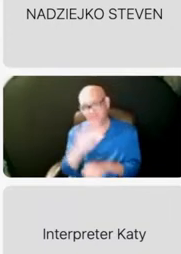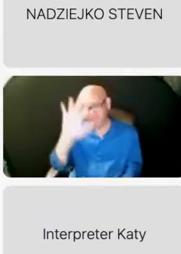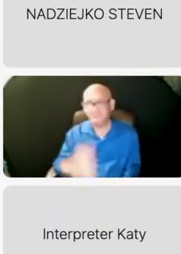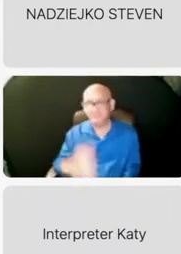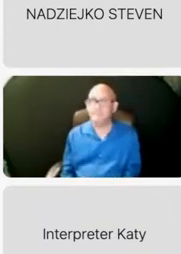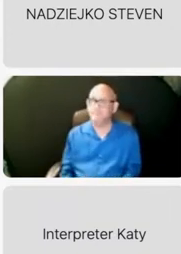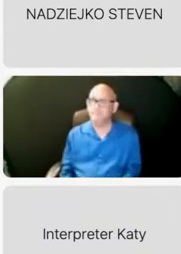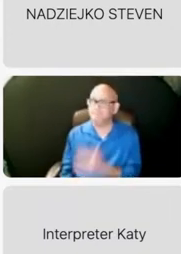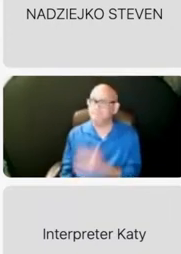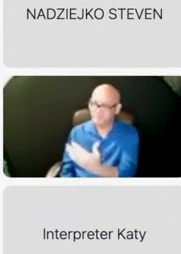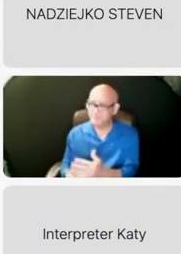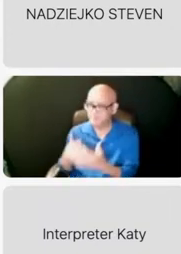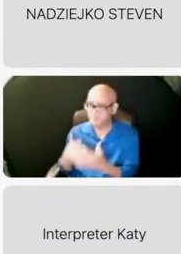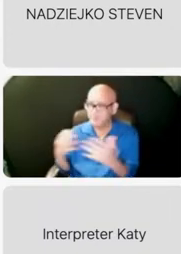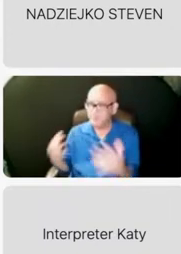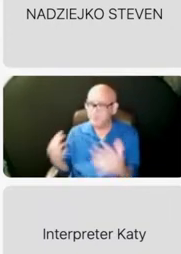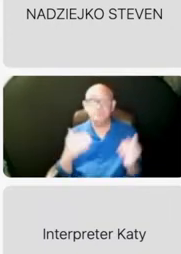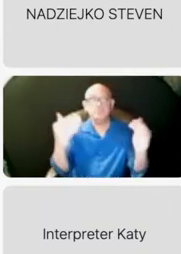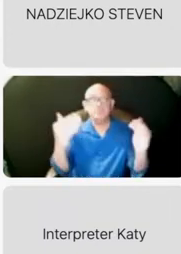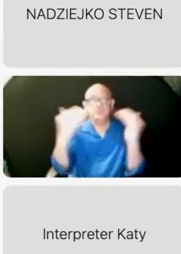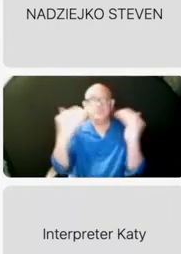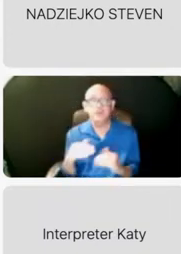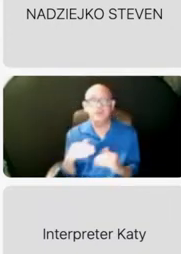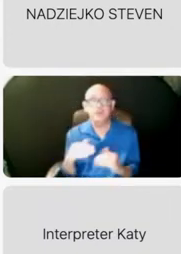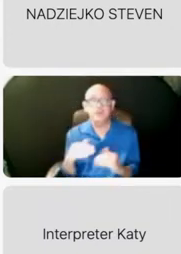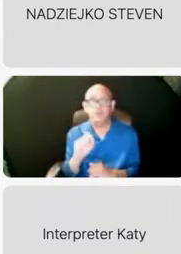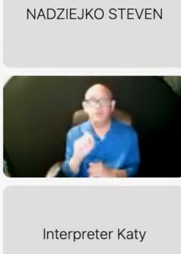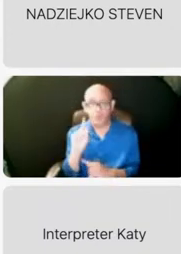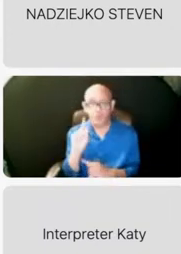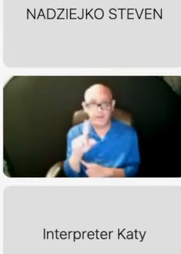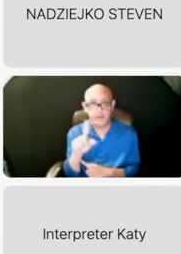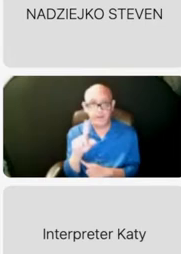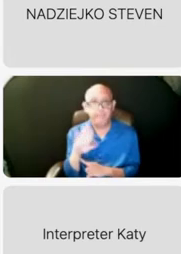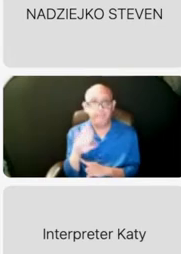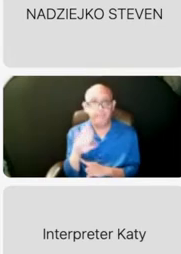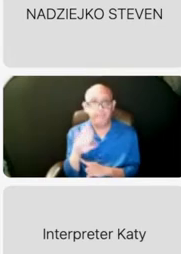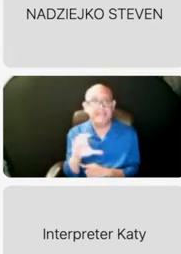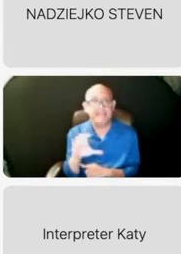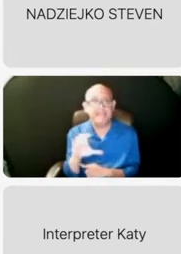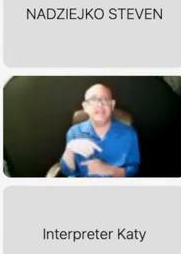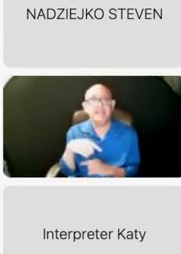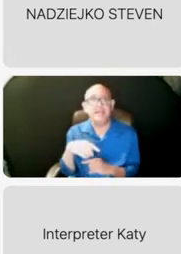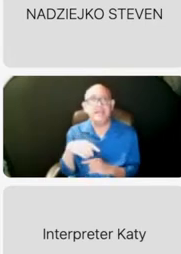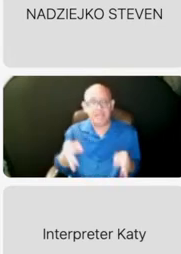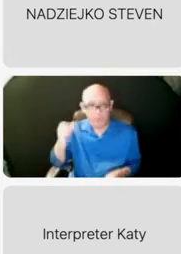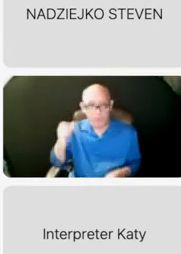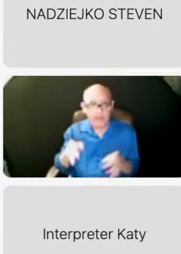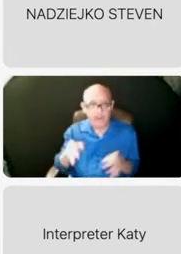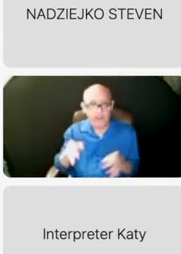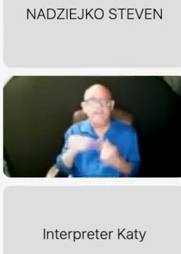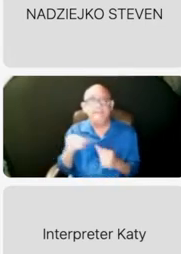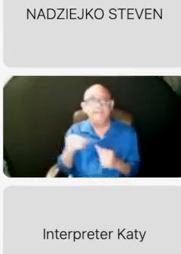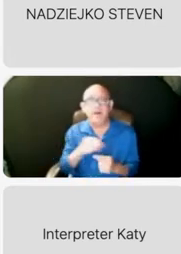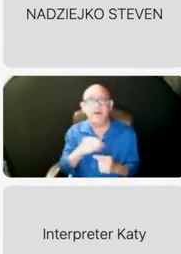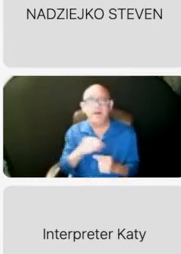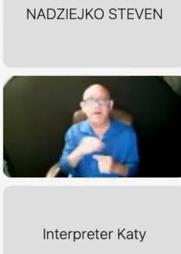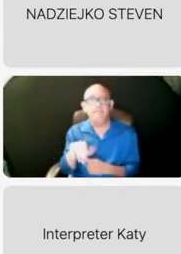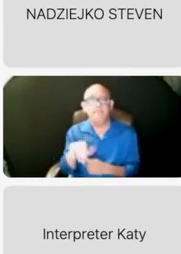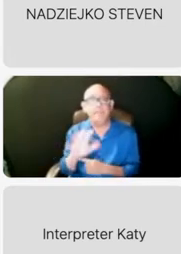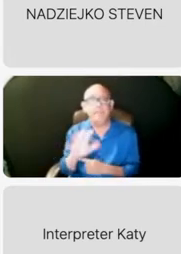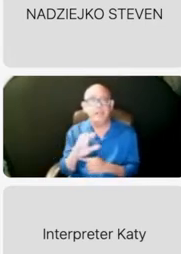moving on to public hearing 4.1 public hearing concerning the public disclosure requirements